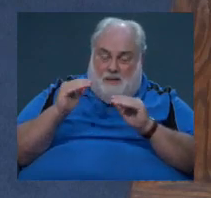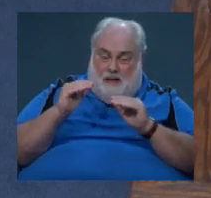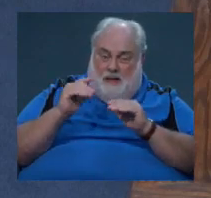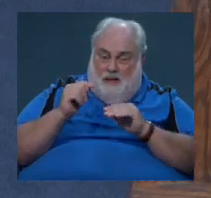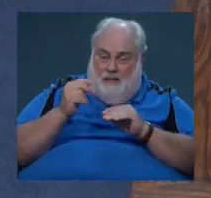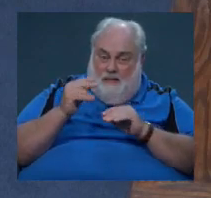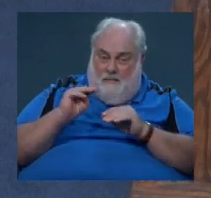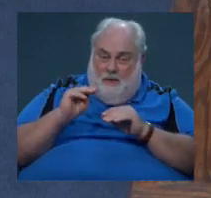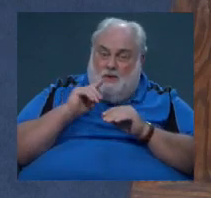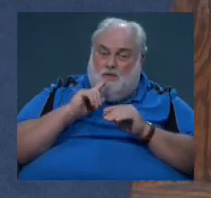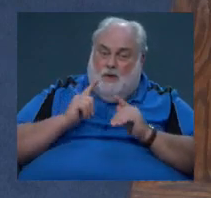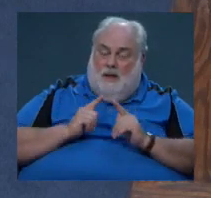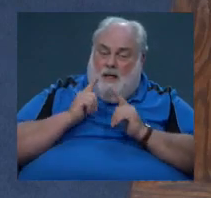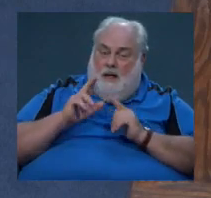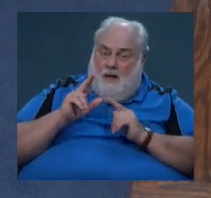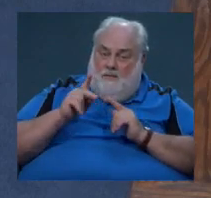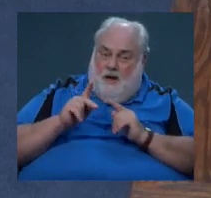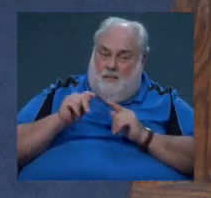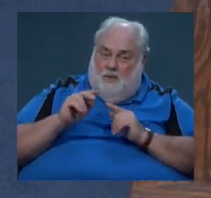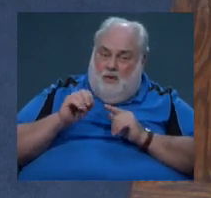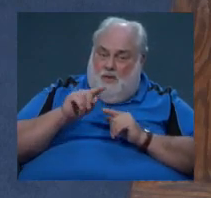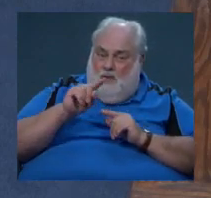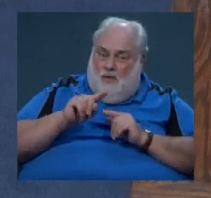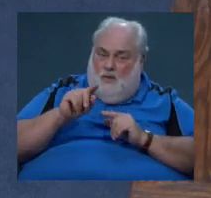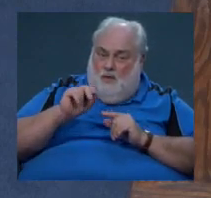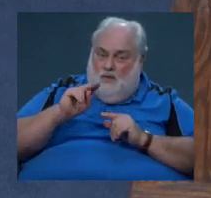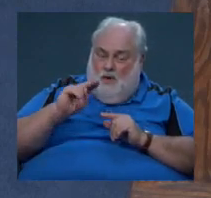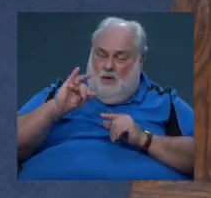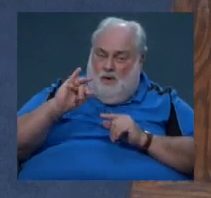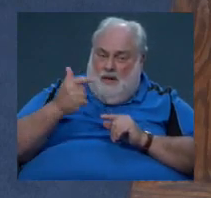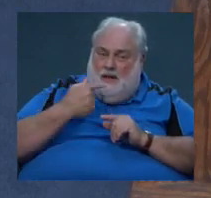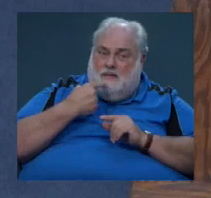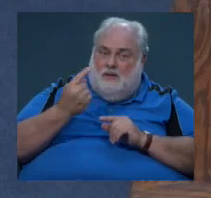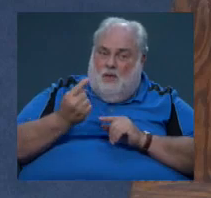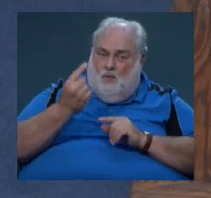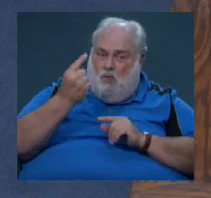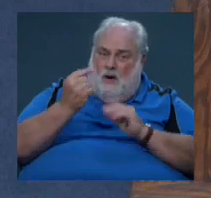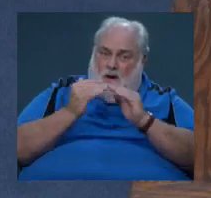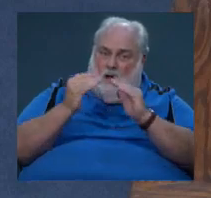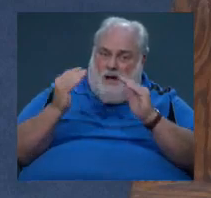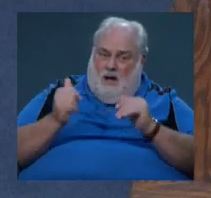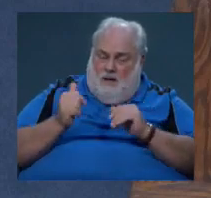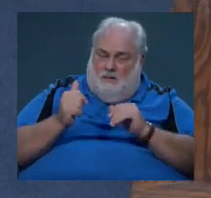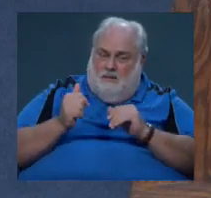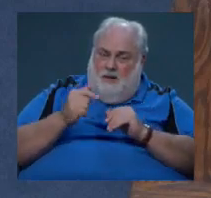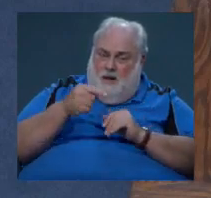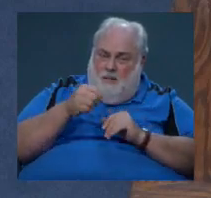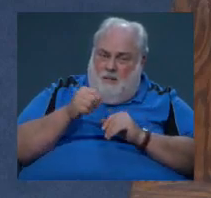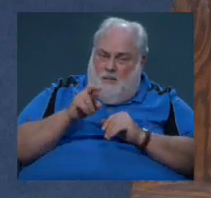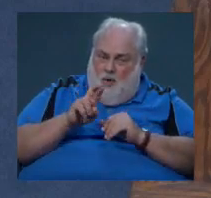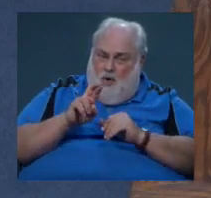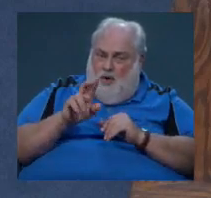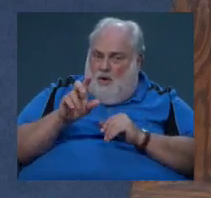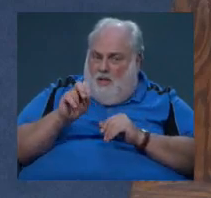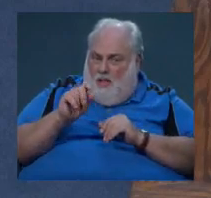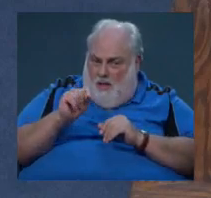them to live up to the zoning that says 1 house per